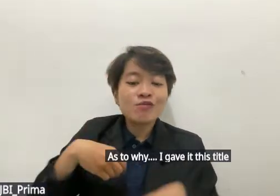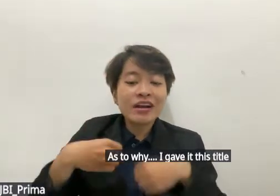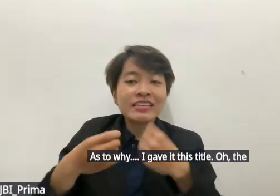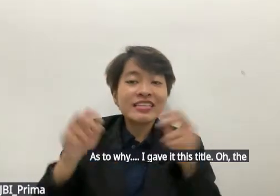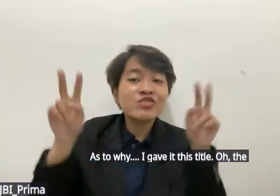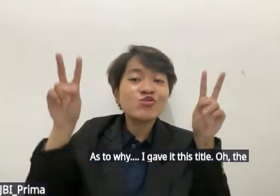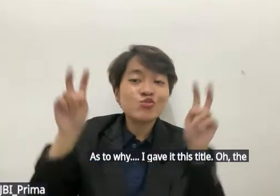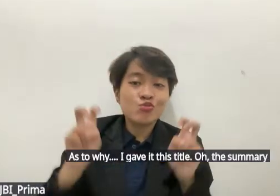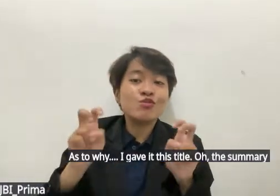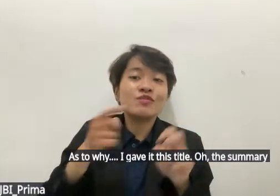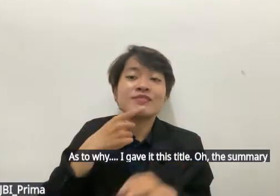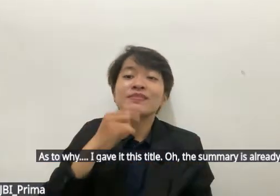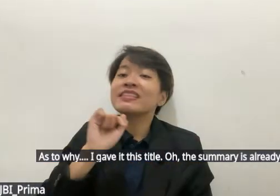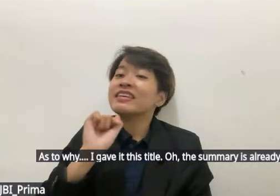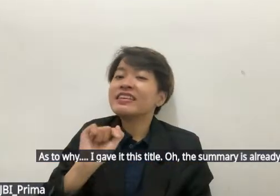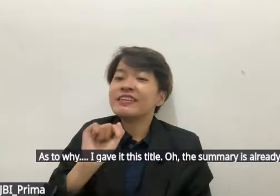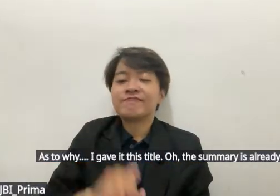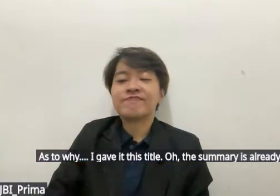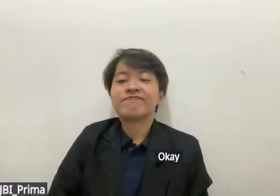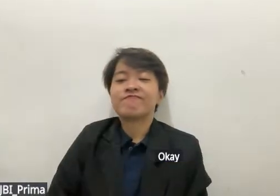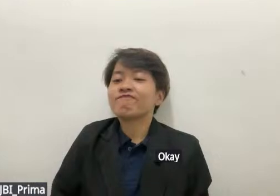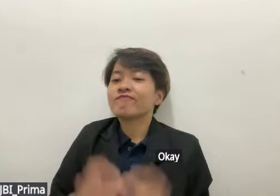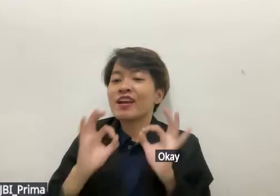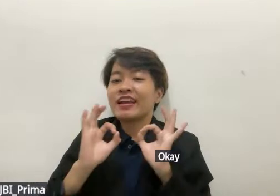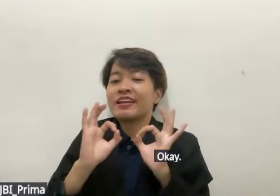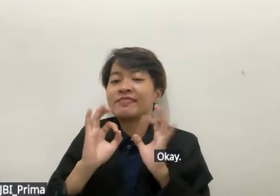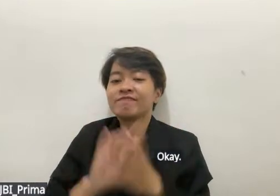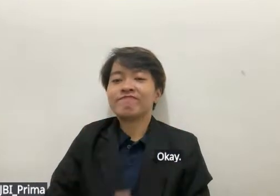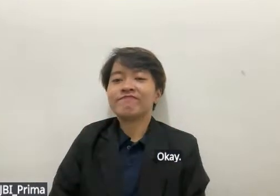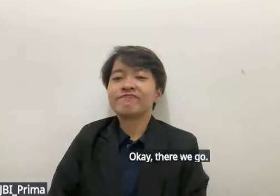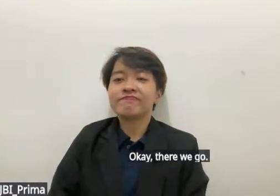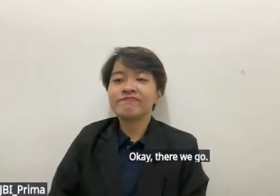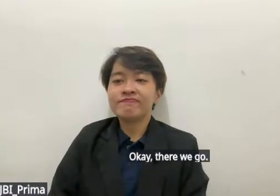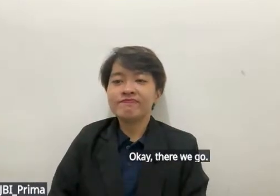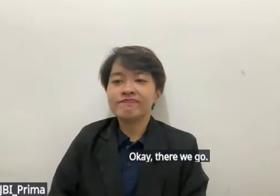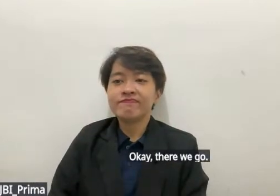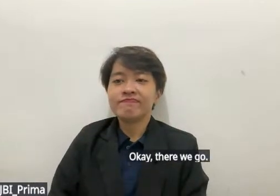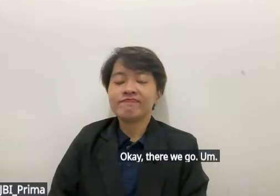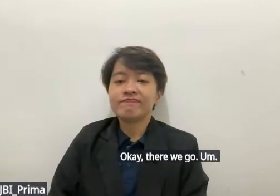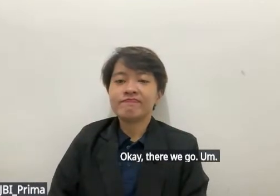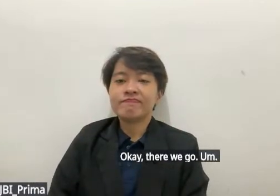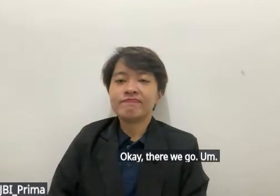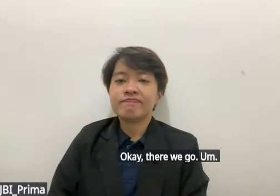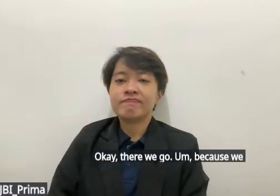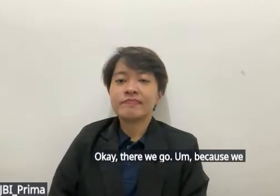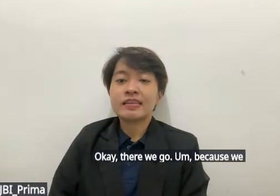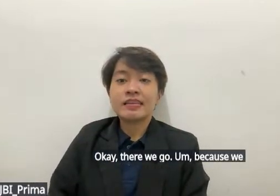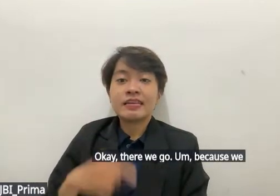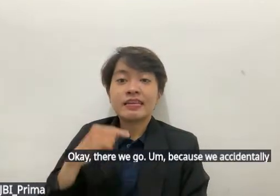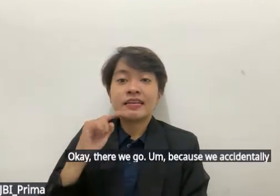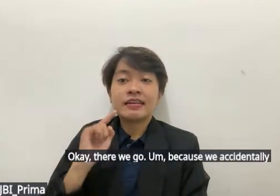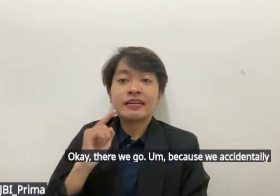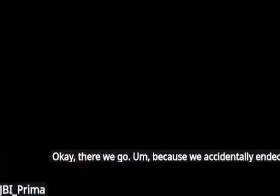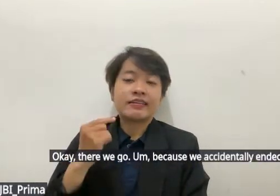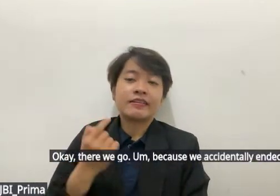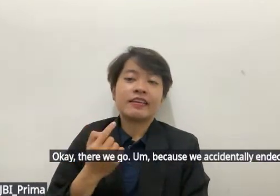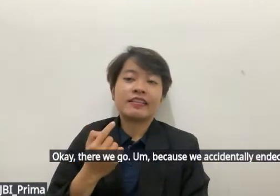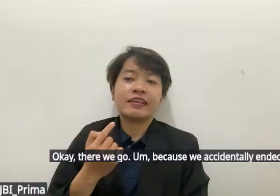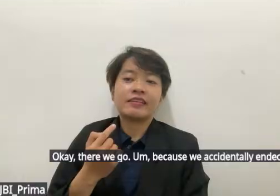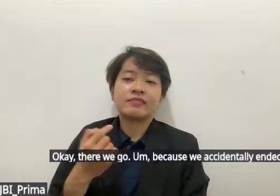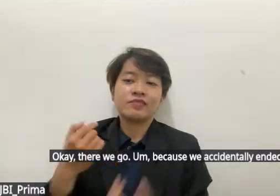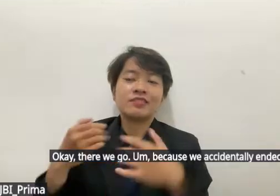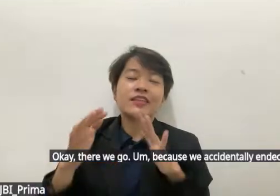is already out. Okay, here we go. Because we accidentally ended.